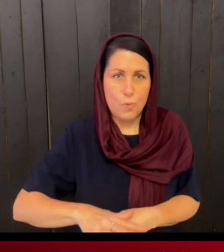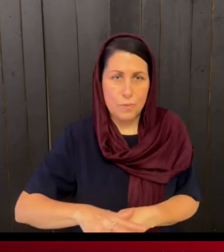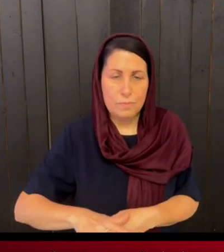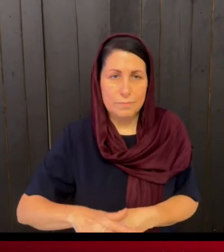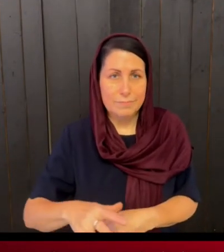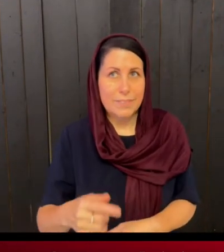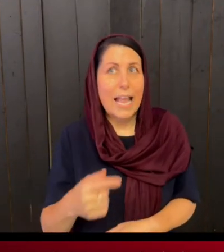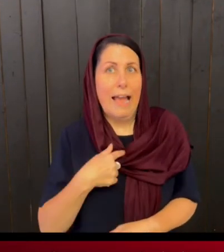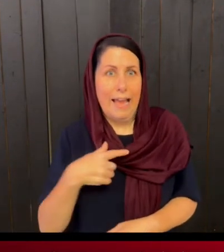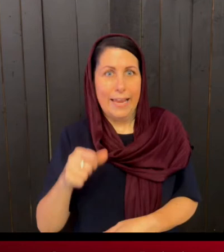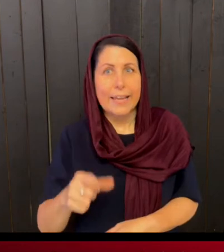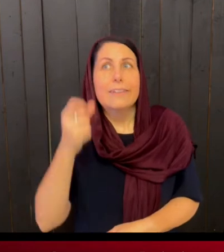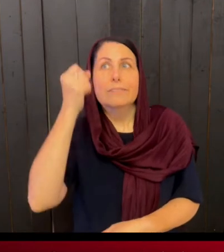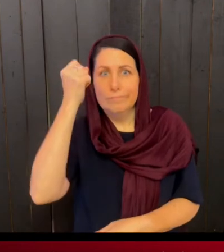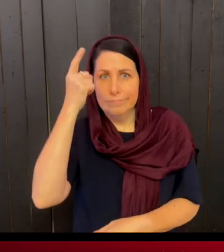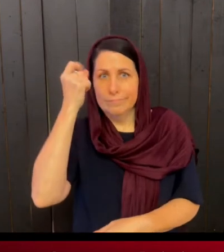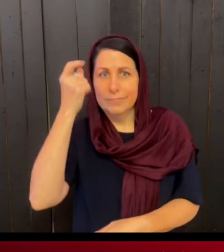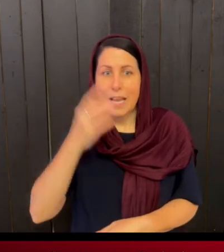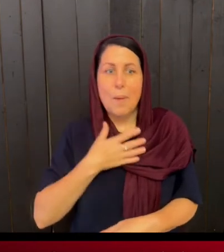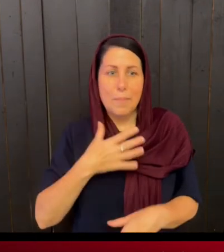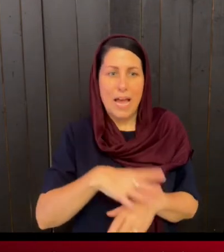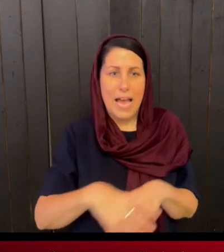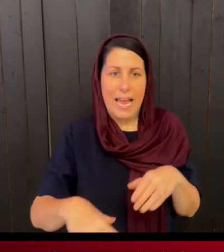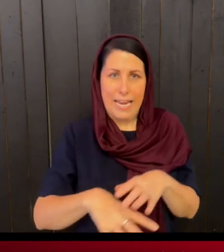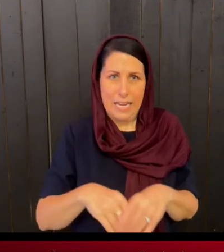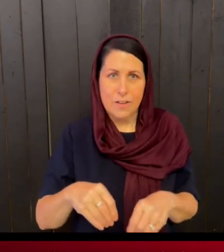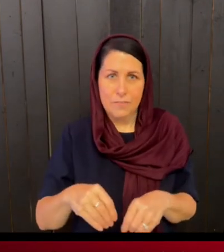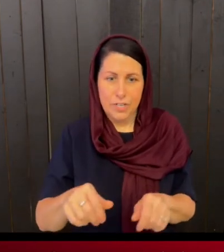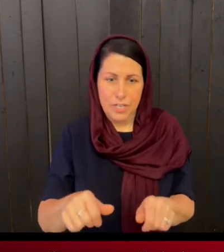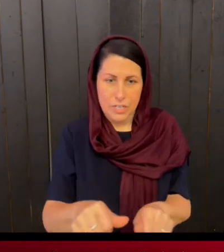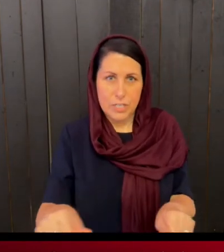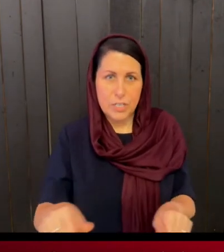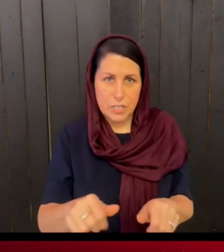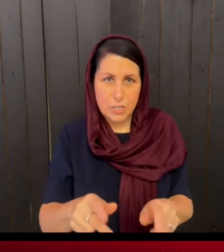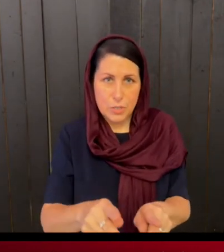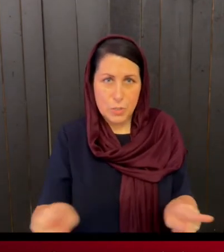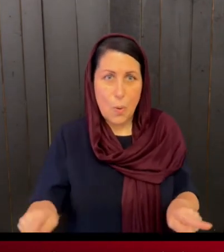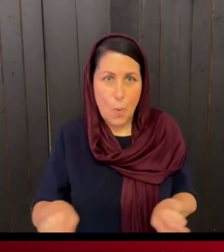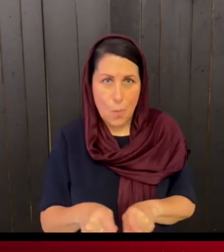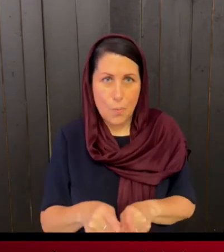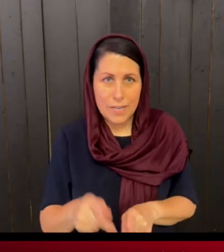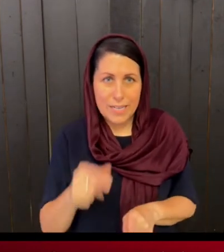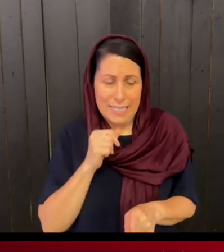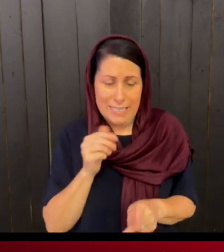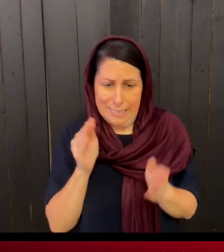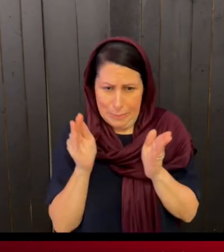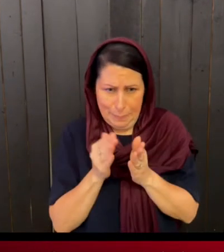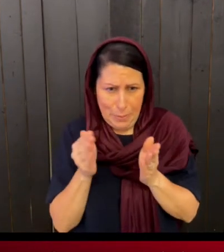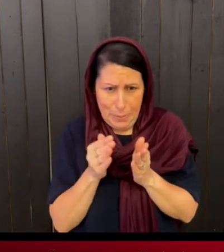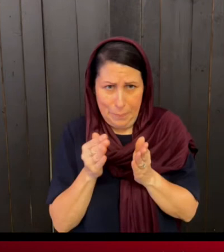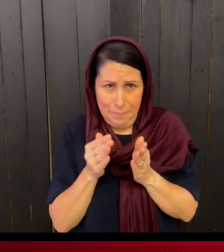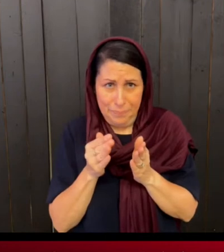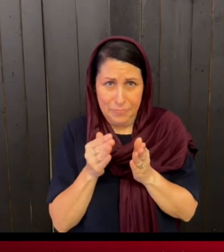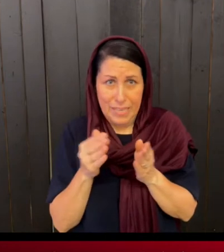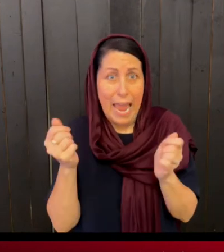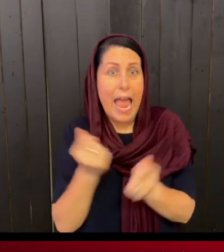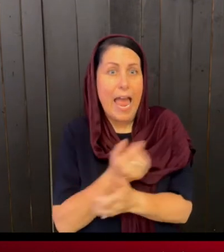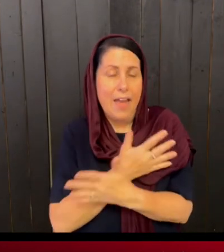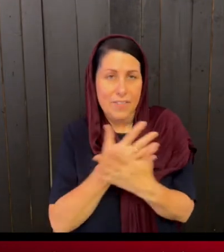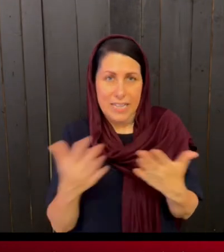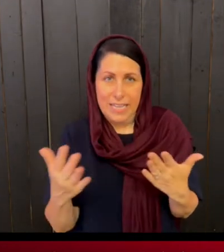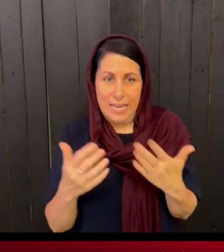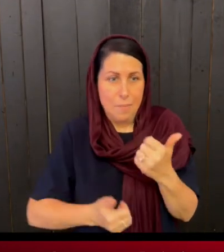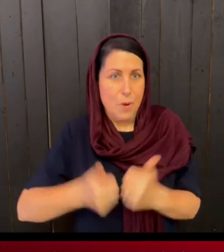I my comfort zone is about this big, and so pretty much everything I do is outside my comfort zone most of the